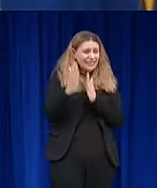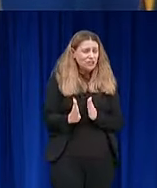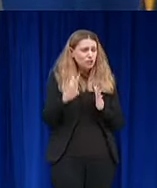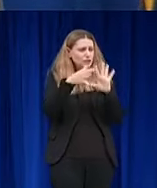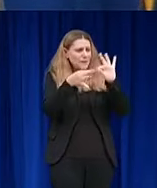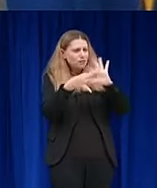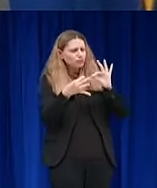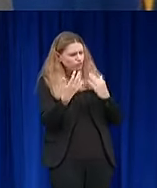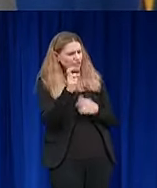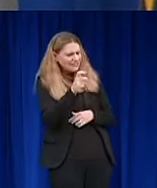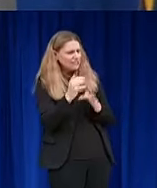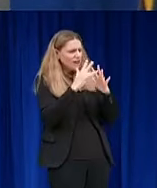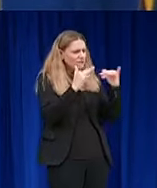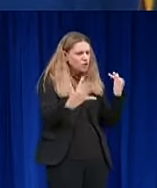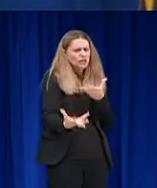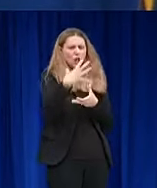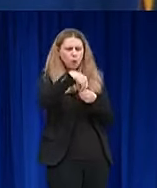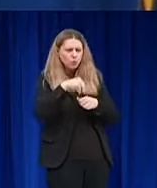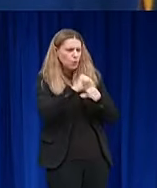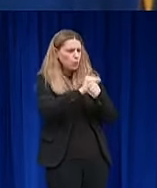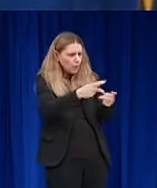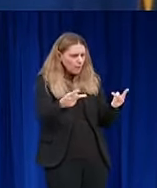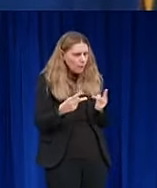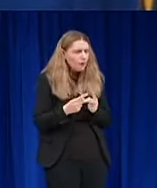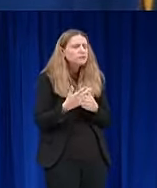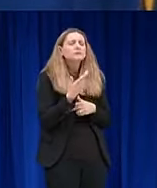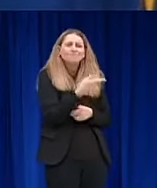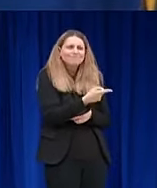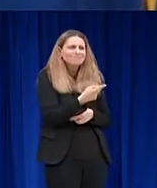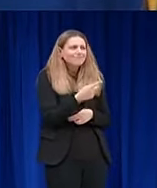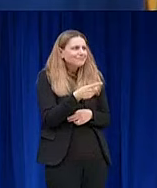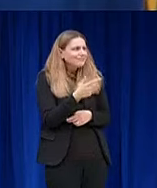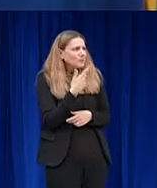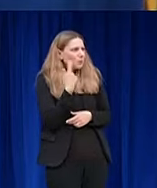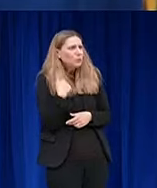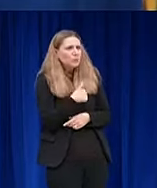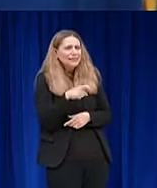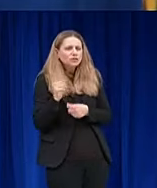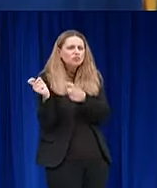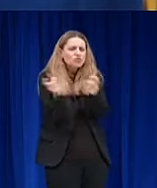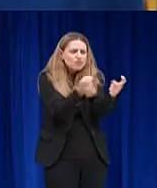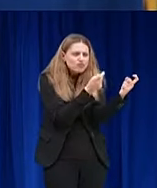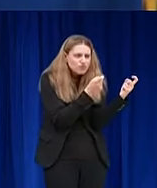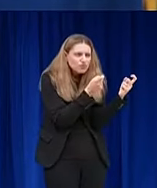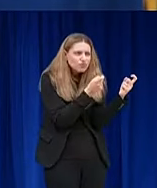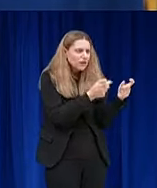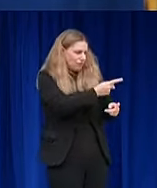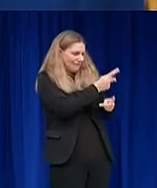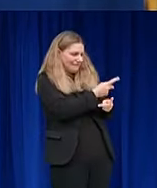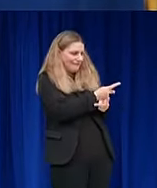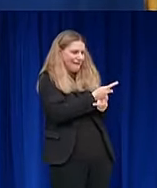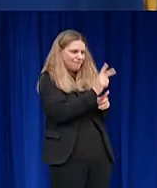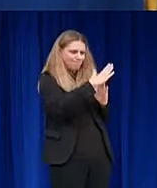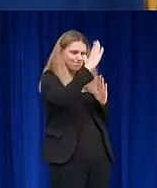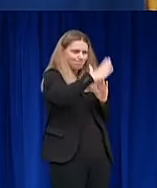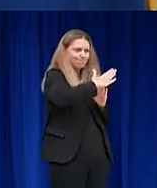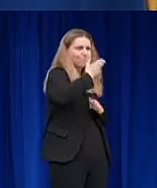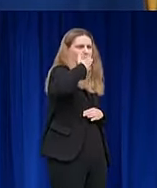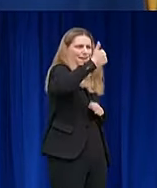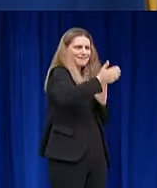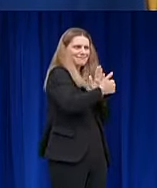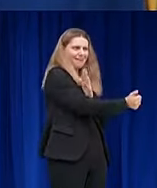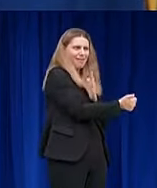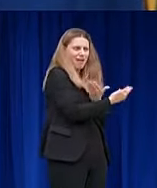workplace, it's about our need to recruit and retain the best talent America has to offer. Diversity is